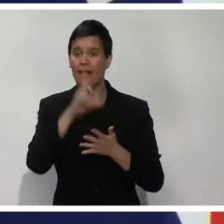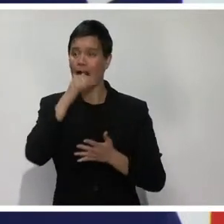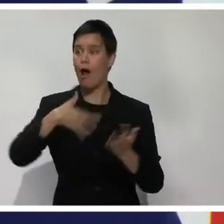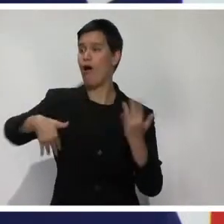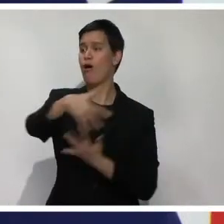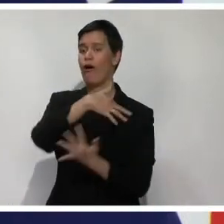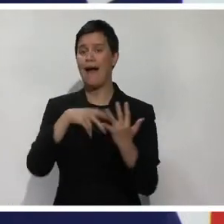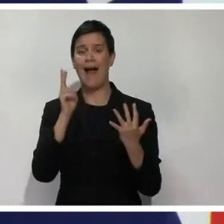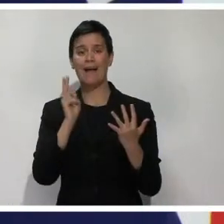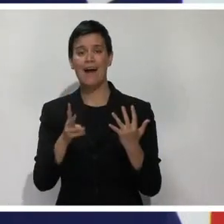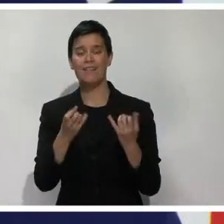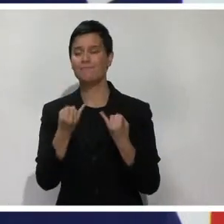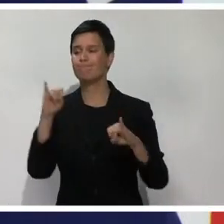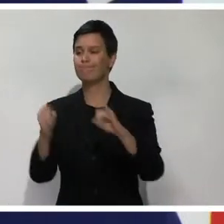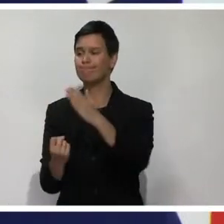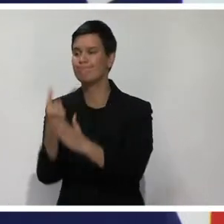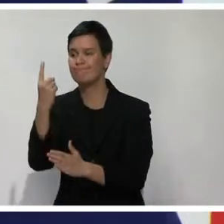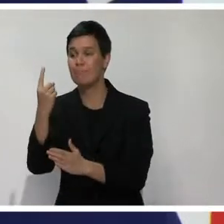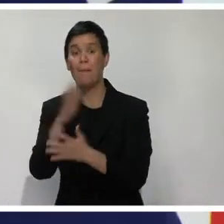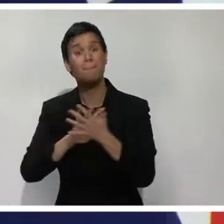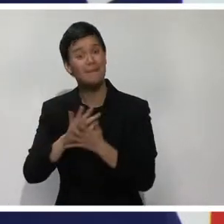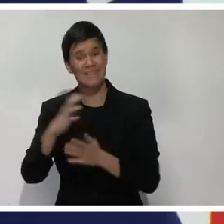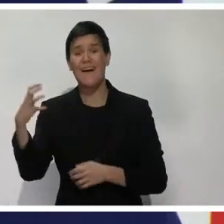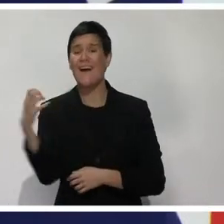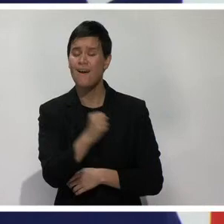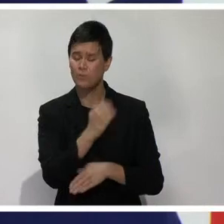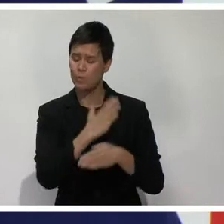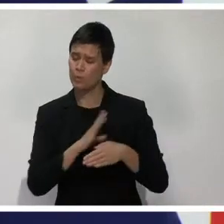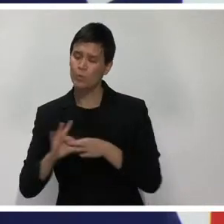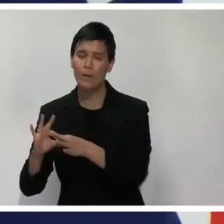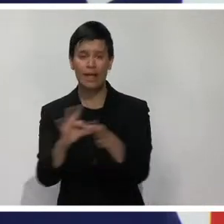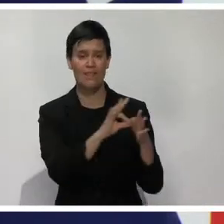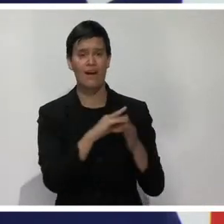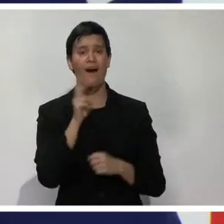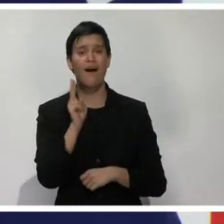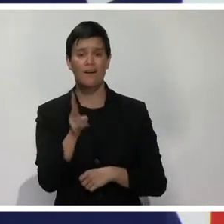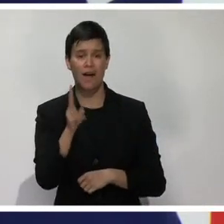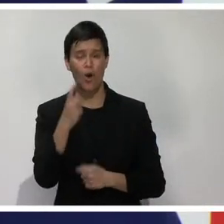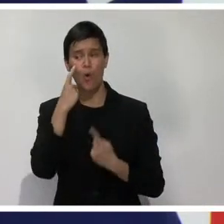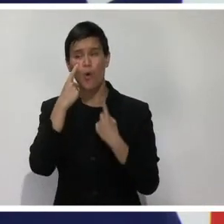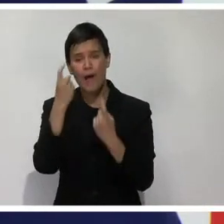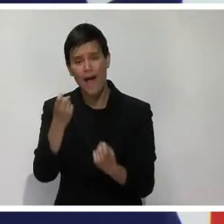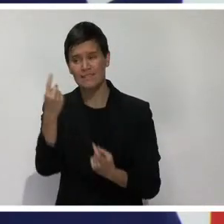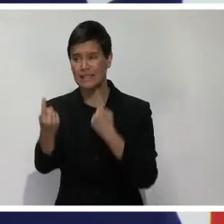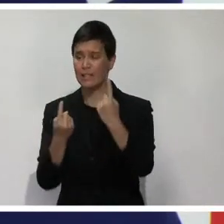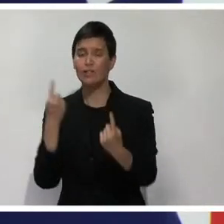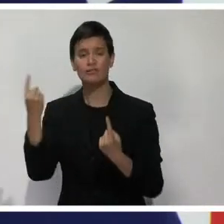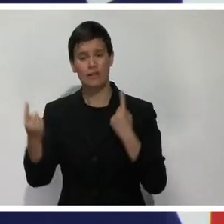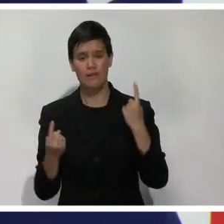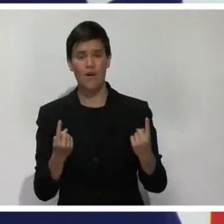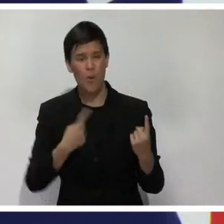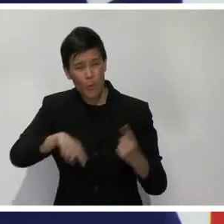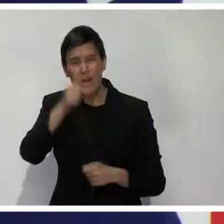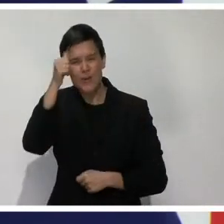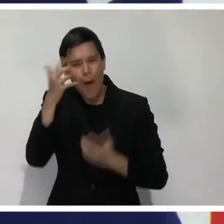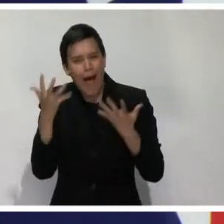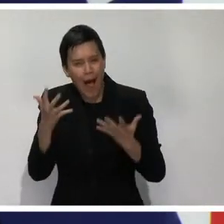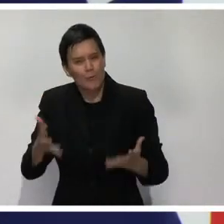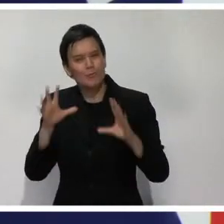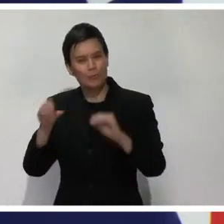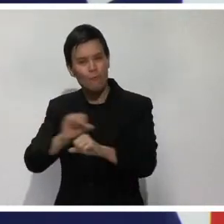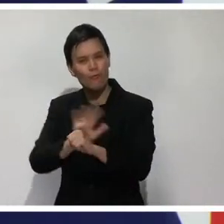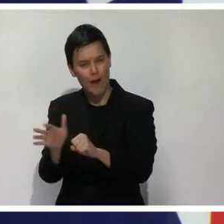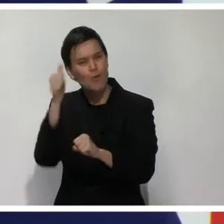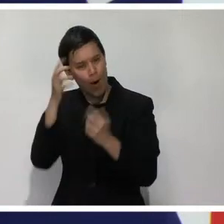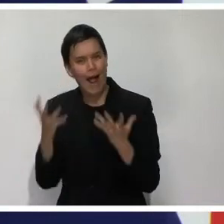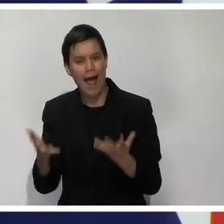But success relies us on all working together, looking out for one another. We know how to beat this, but we also know